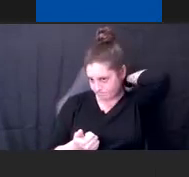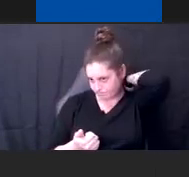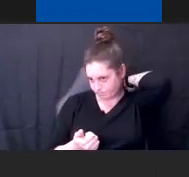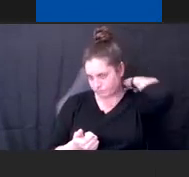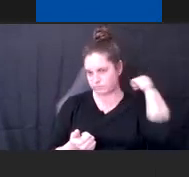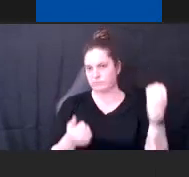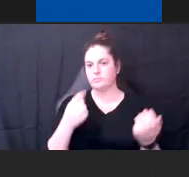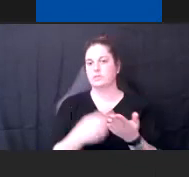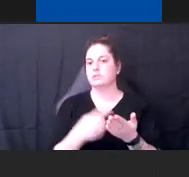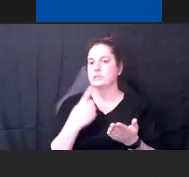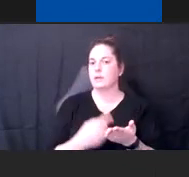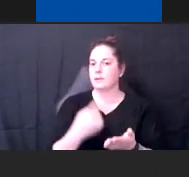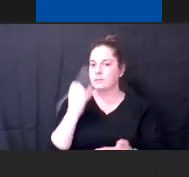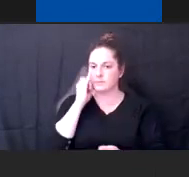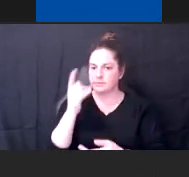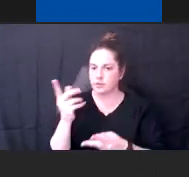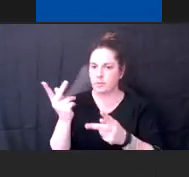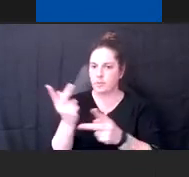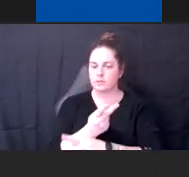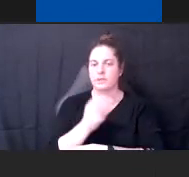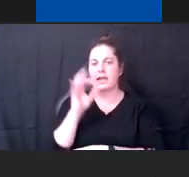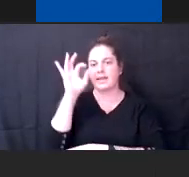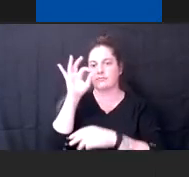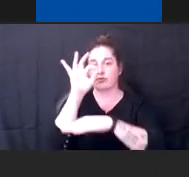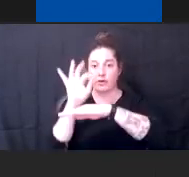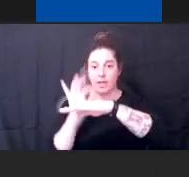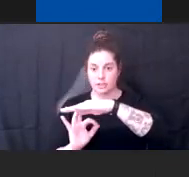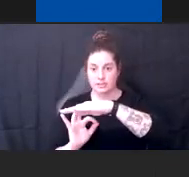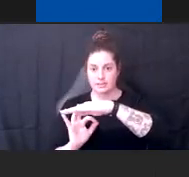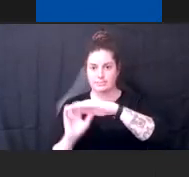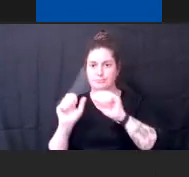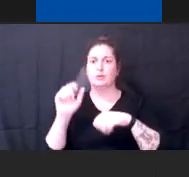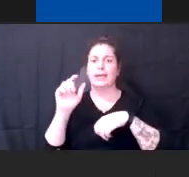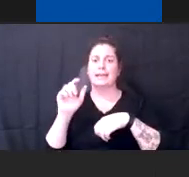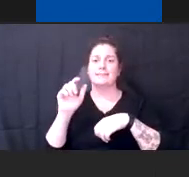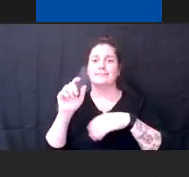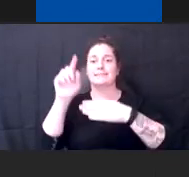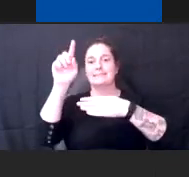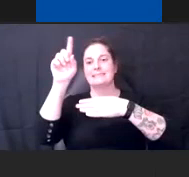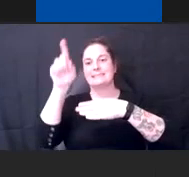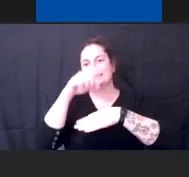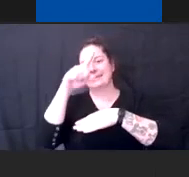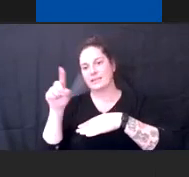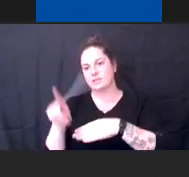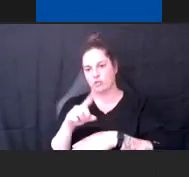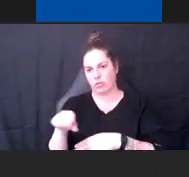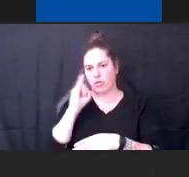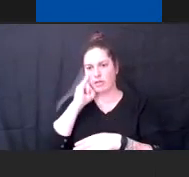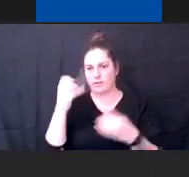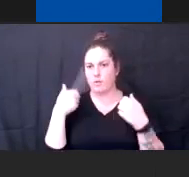you're multiplying fractions, you can cancel out multiples if you have them,